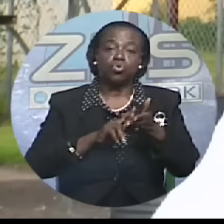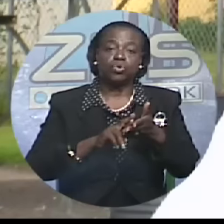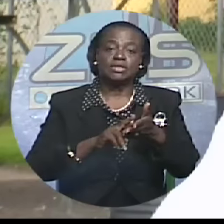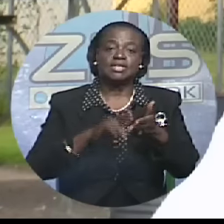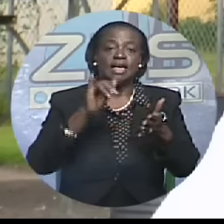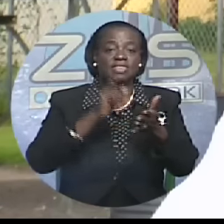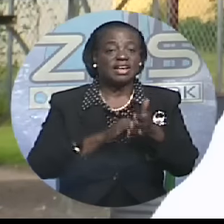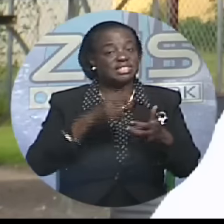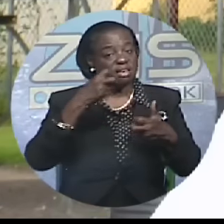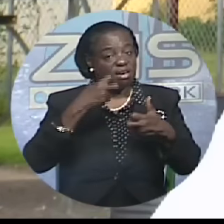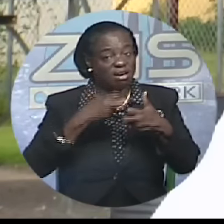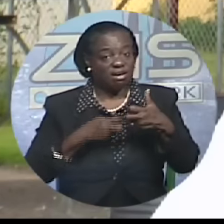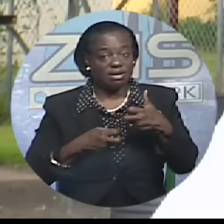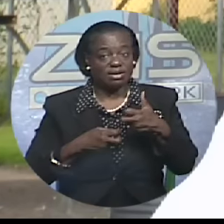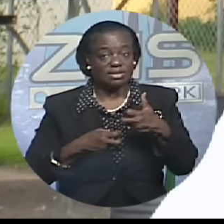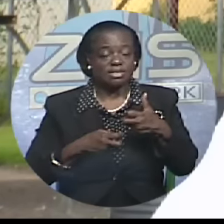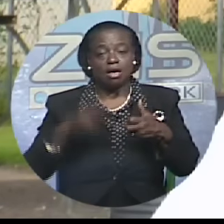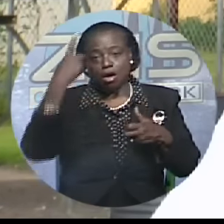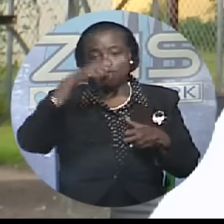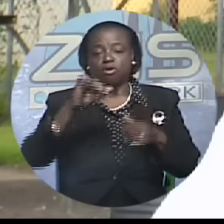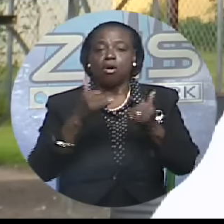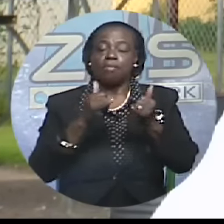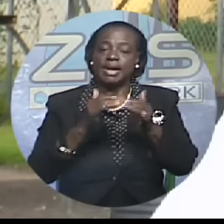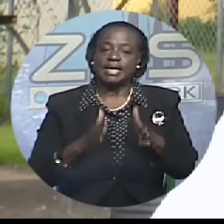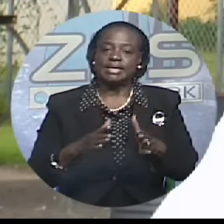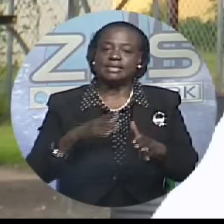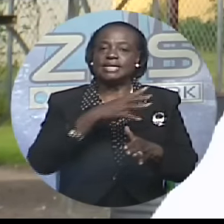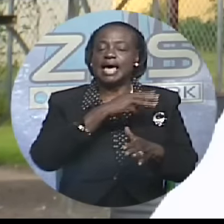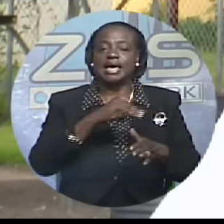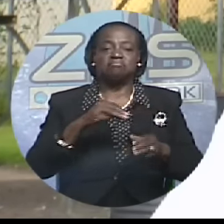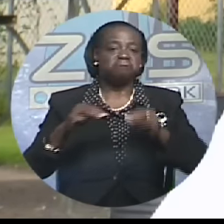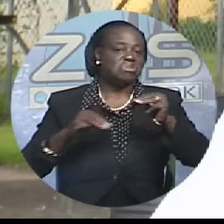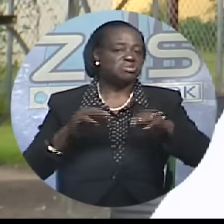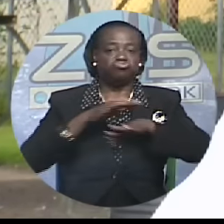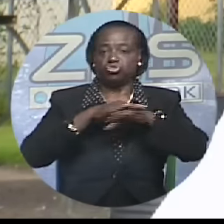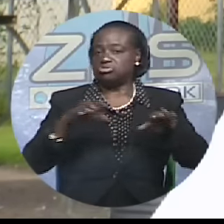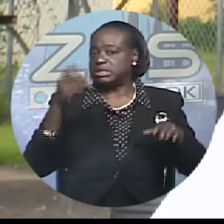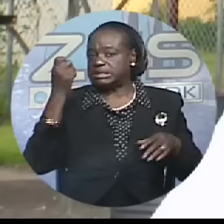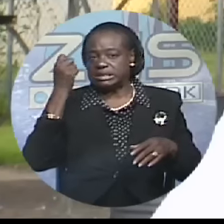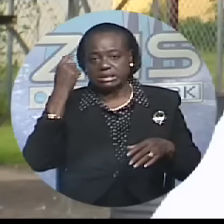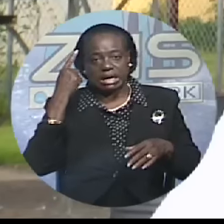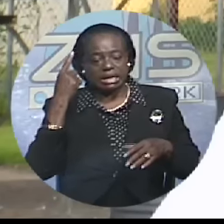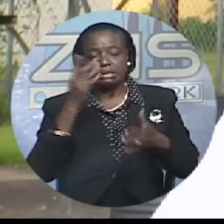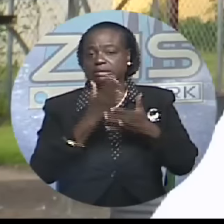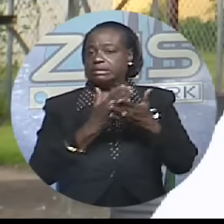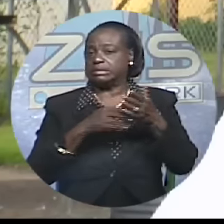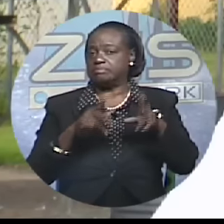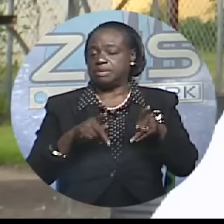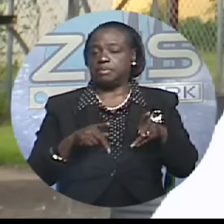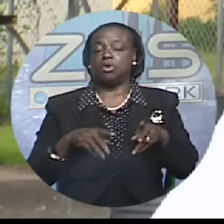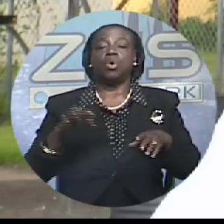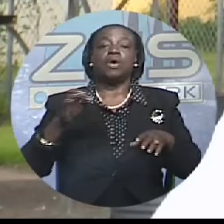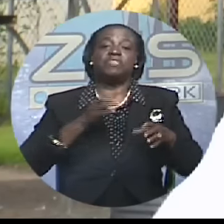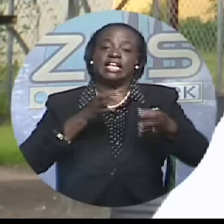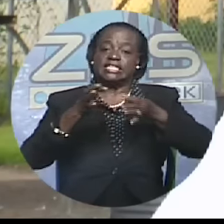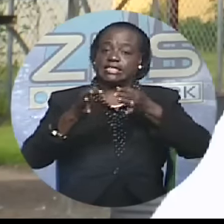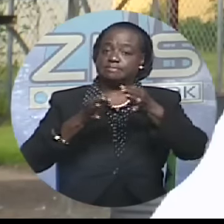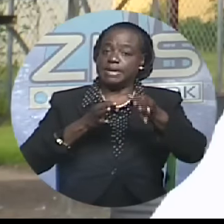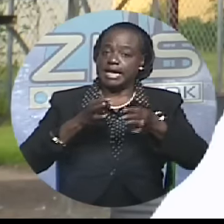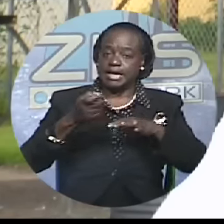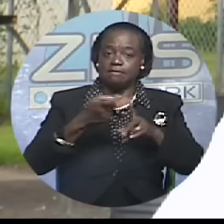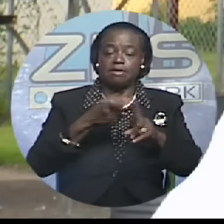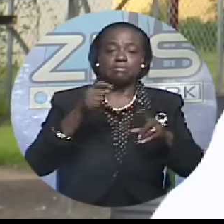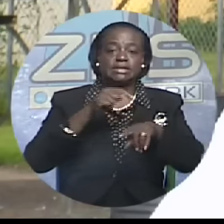been a little harsh, and players, managers, some of them understand it, and we had it being explained from time to time